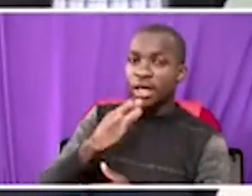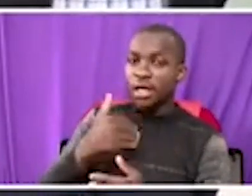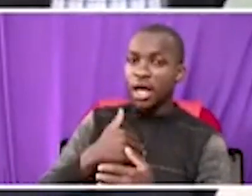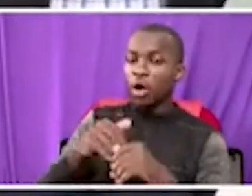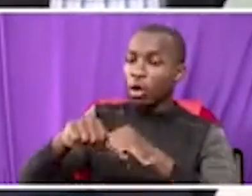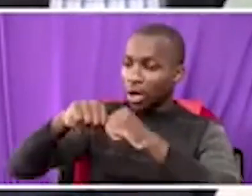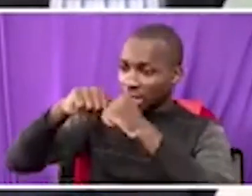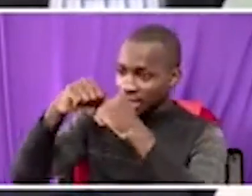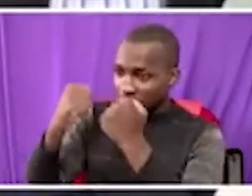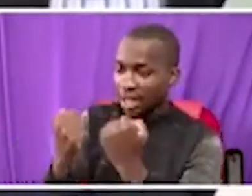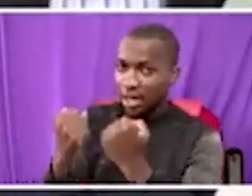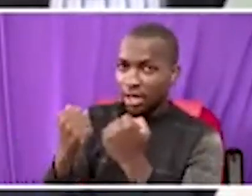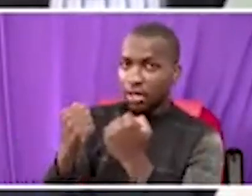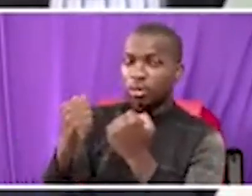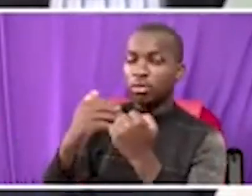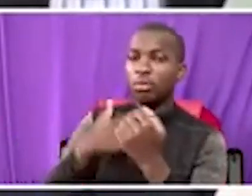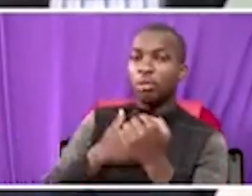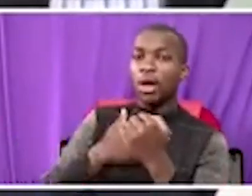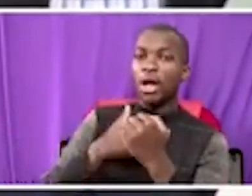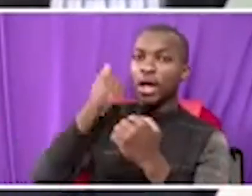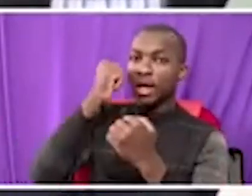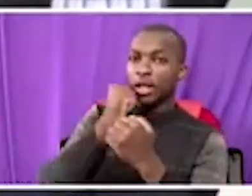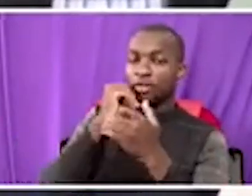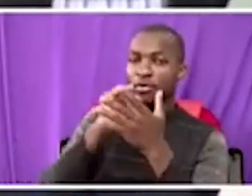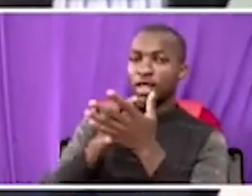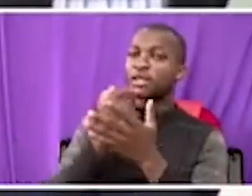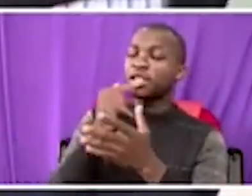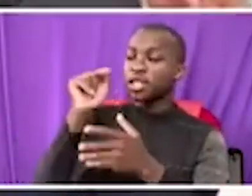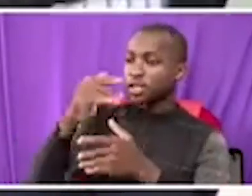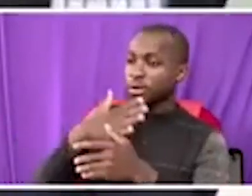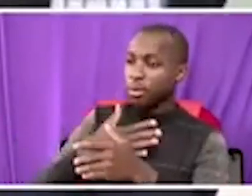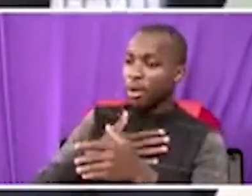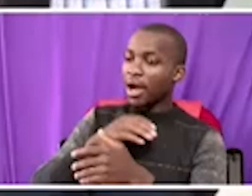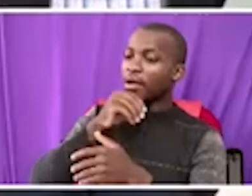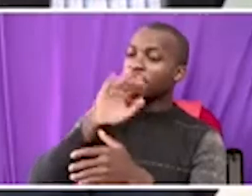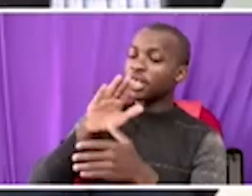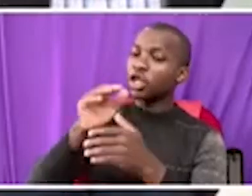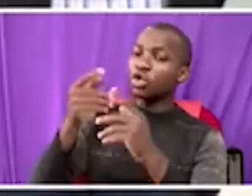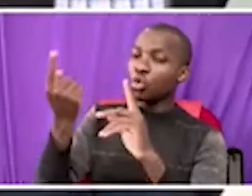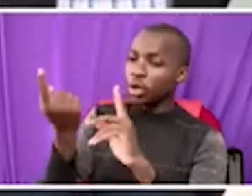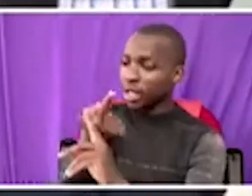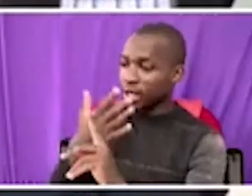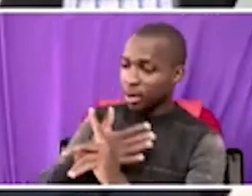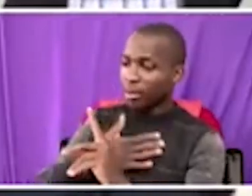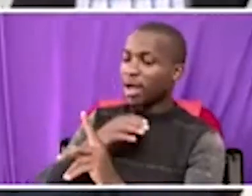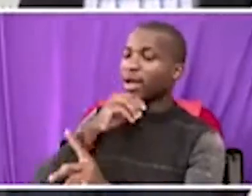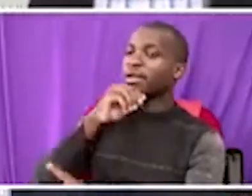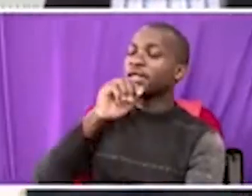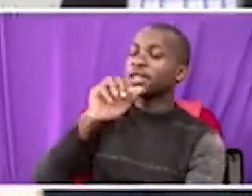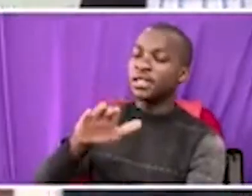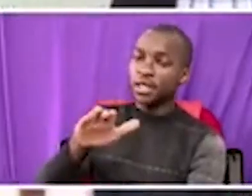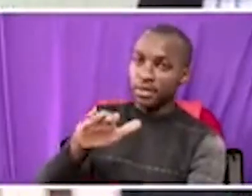I'm tearing my robe in grief, confirming that he is my son, and you just killed him.